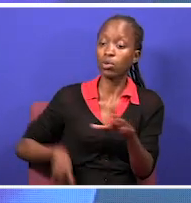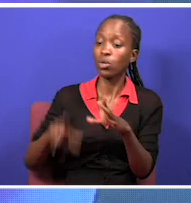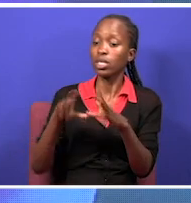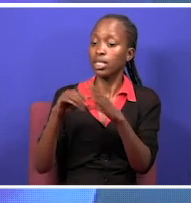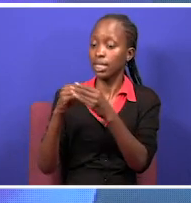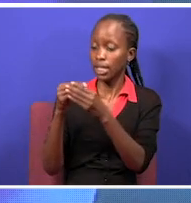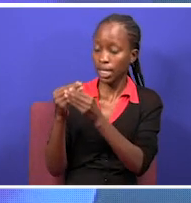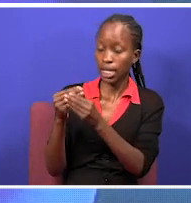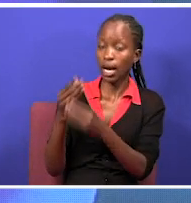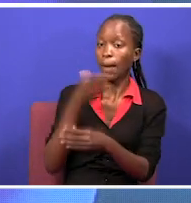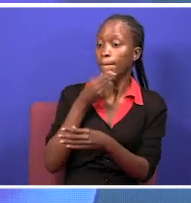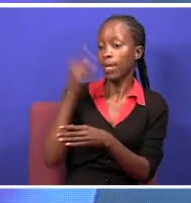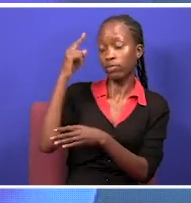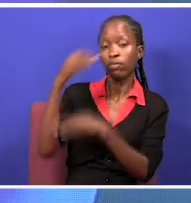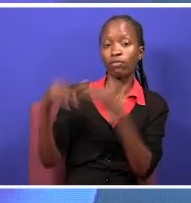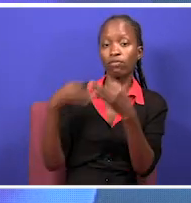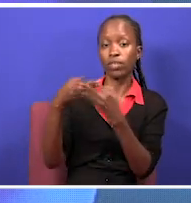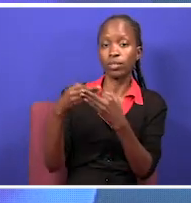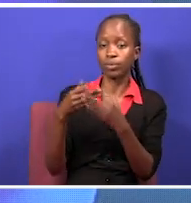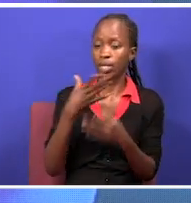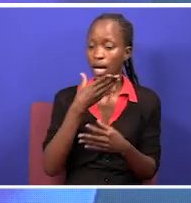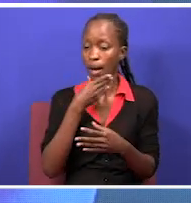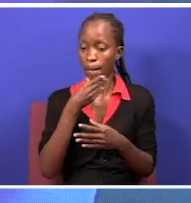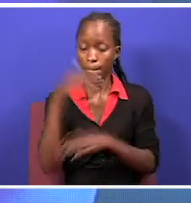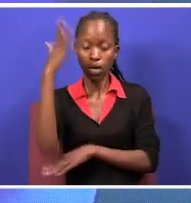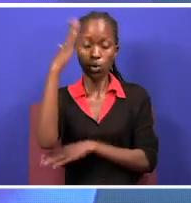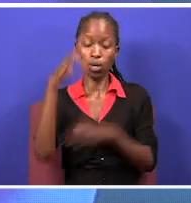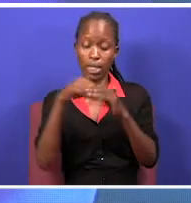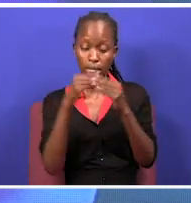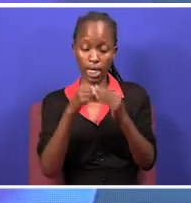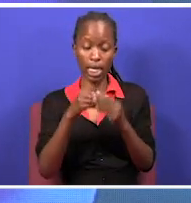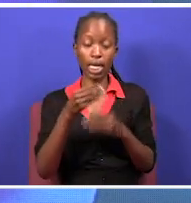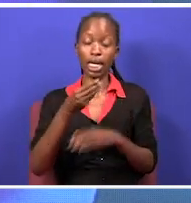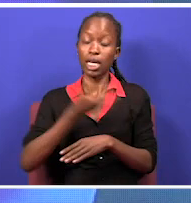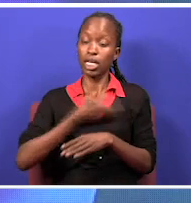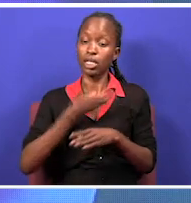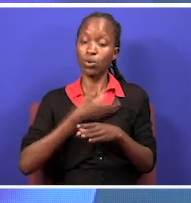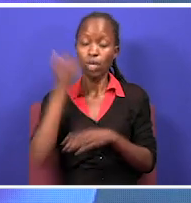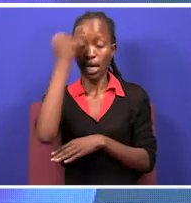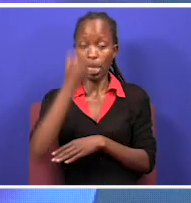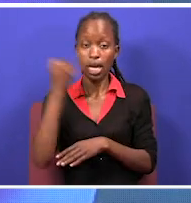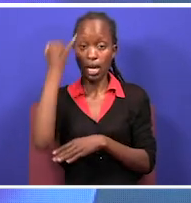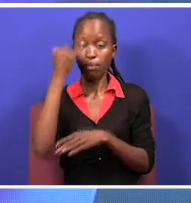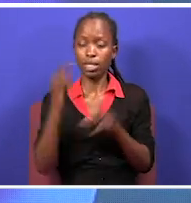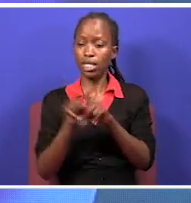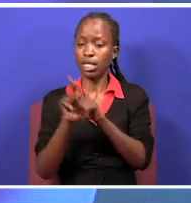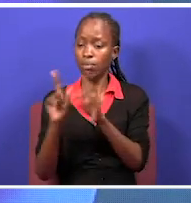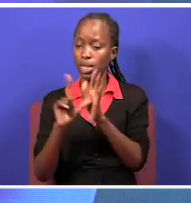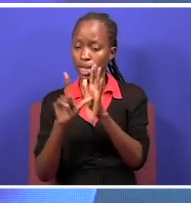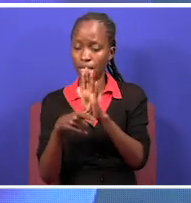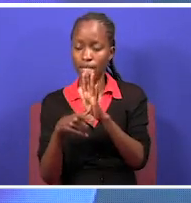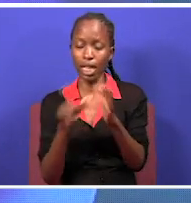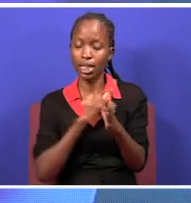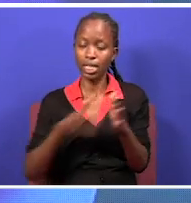fellowship. A man in his own image, in his own likeness. A little later, he makes him